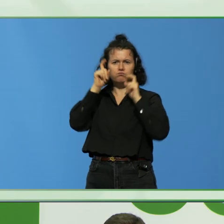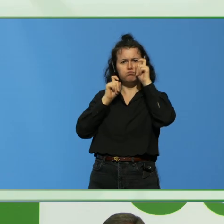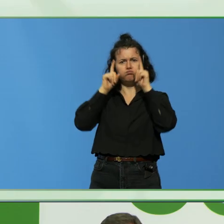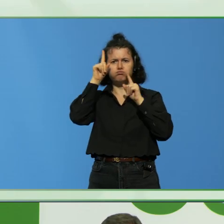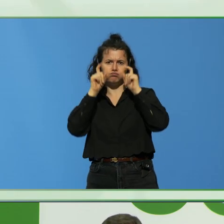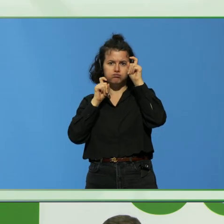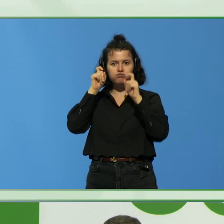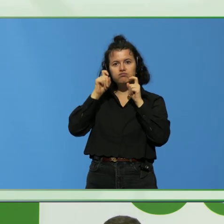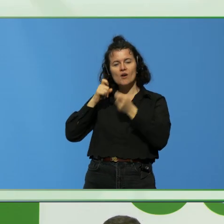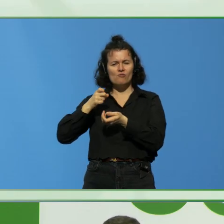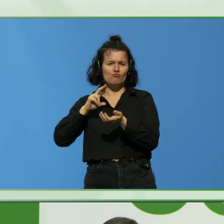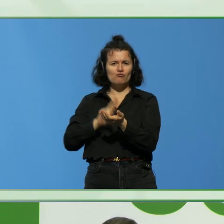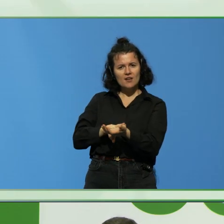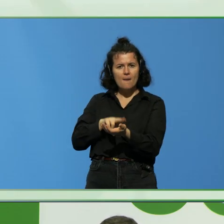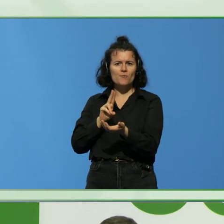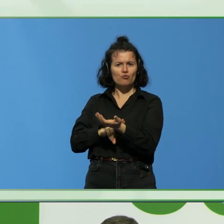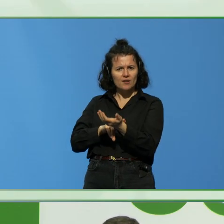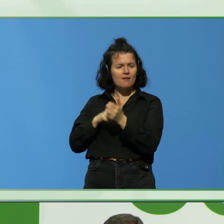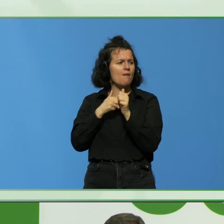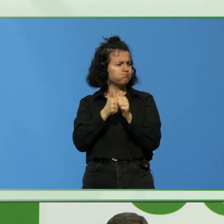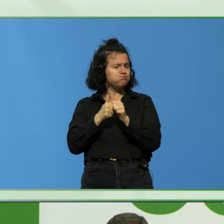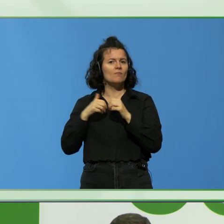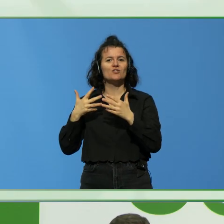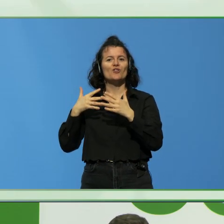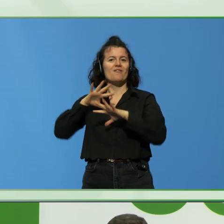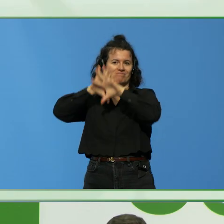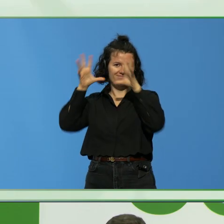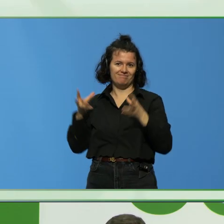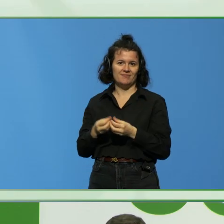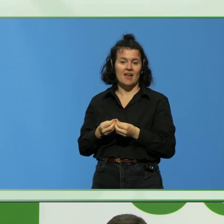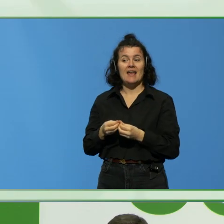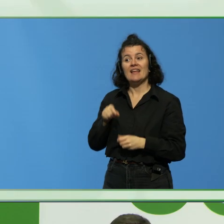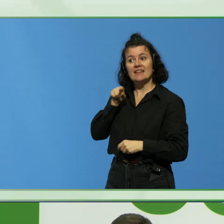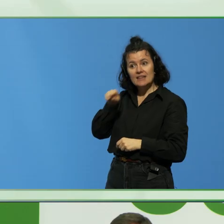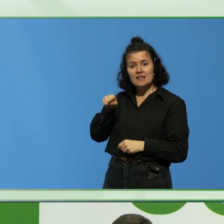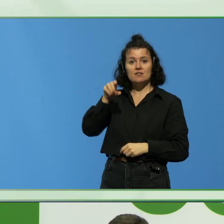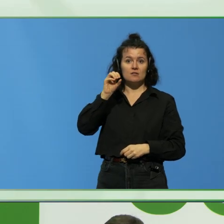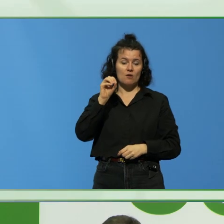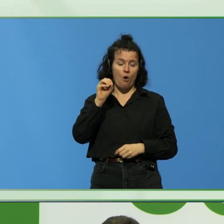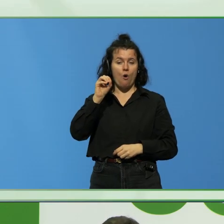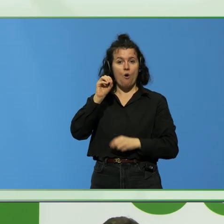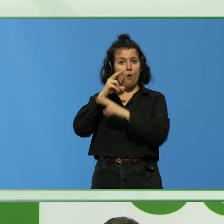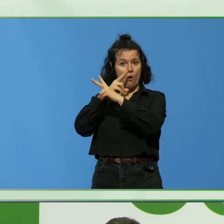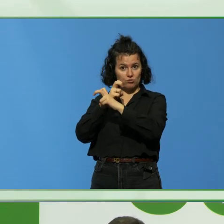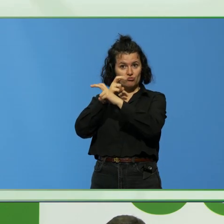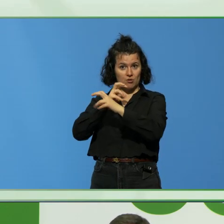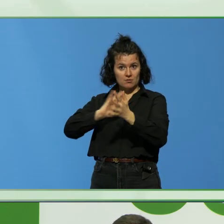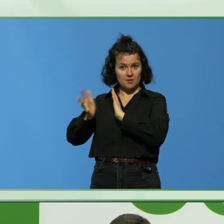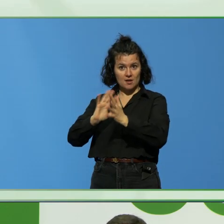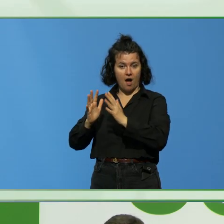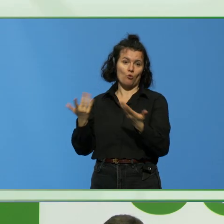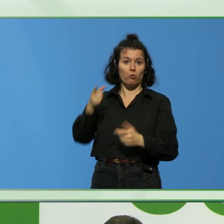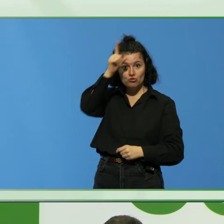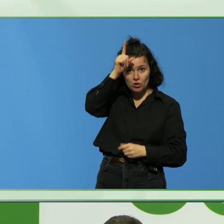expressions, rhythm and dance. And so it's not Austrian Sign Language, it's not German Sign Language, not British